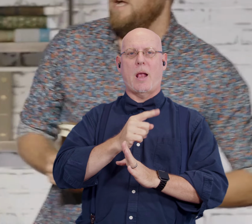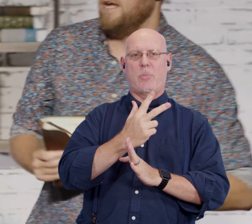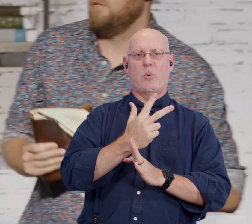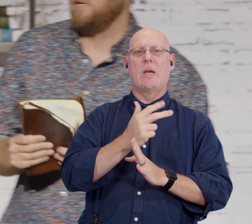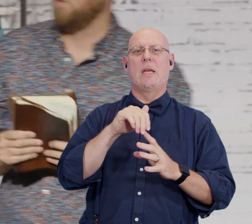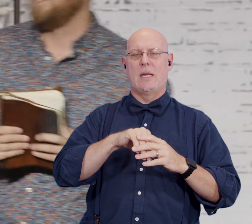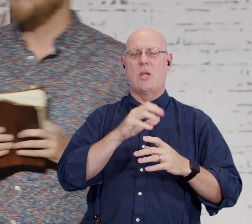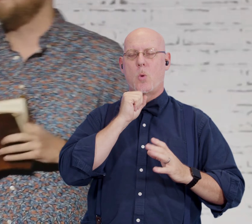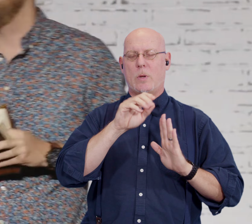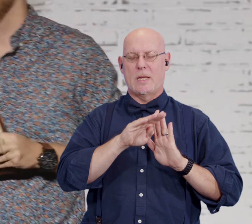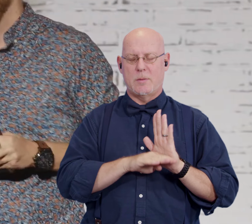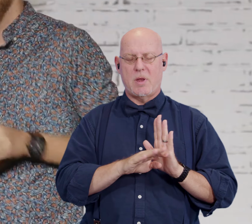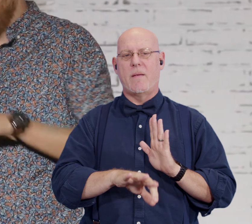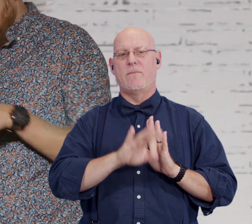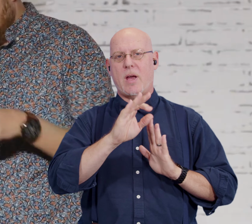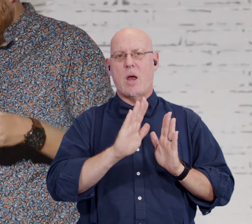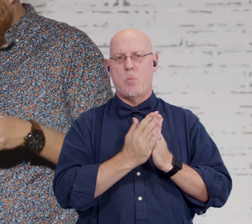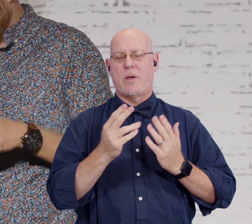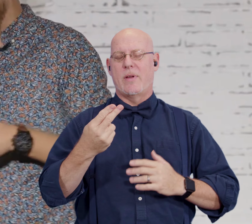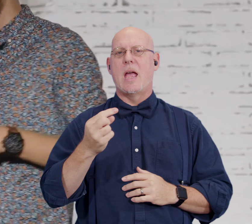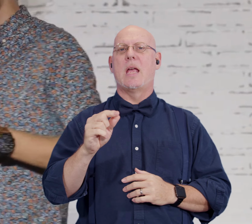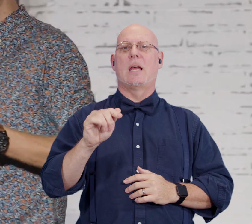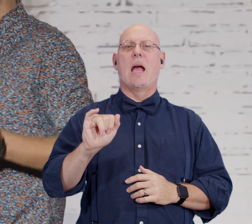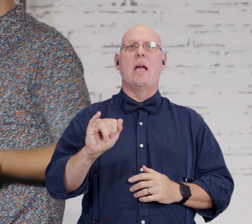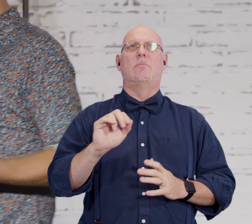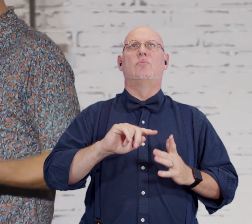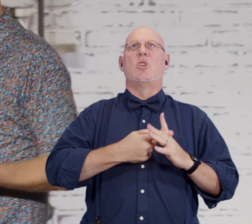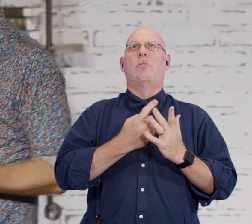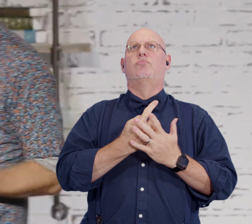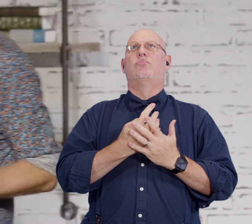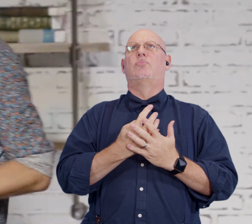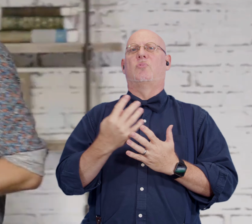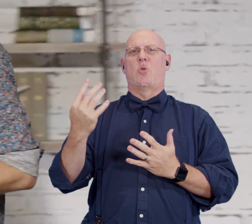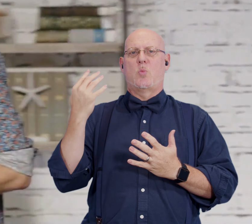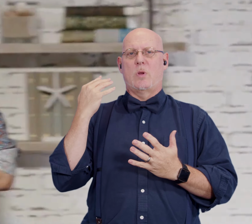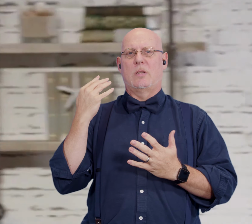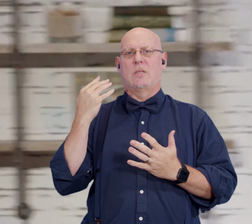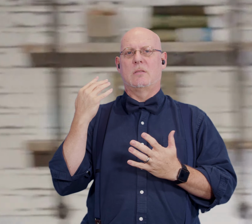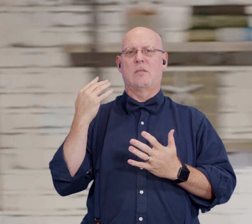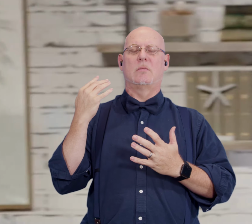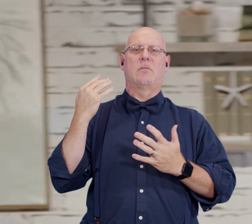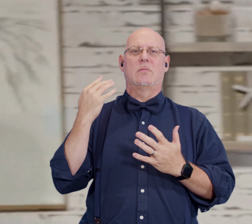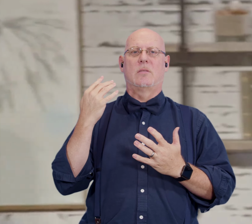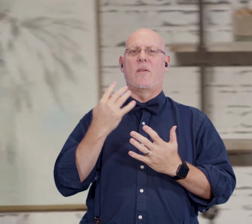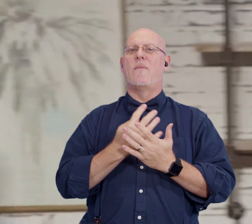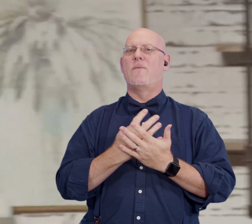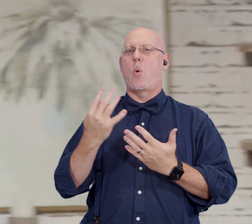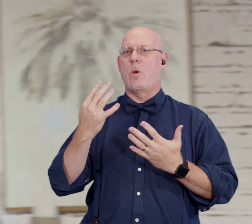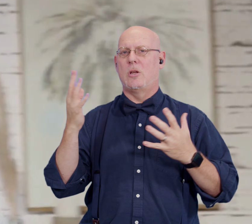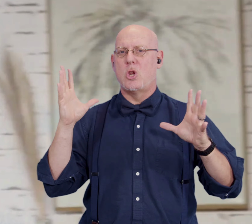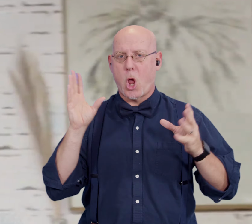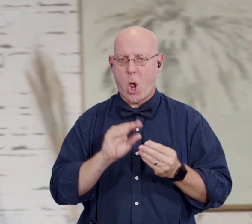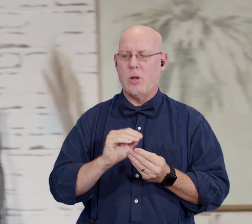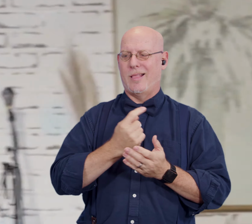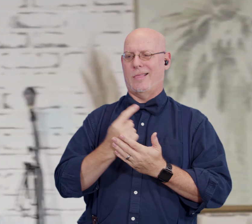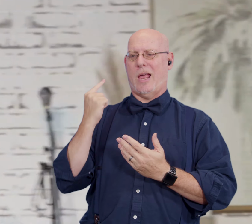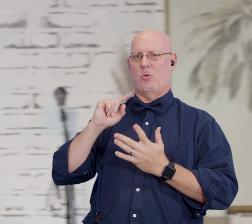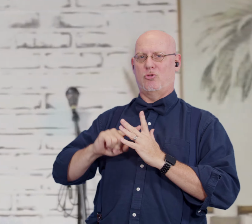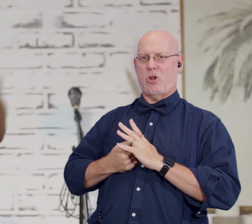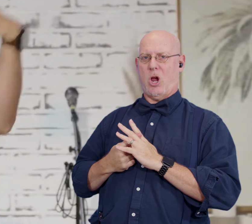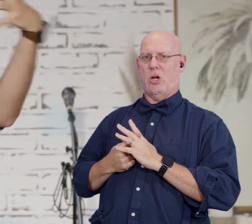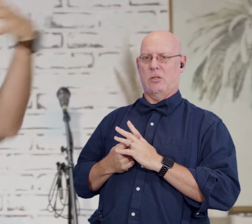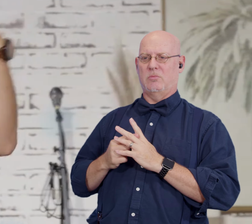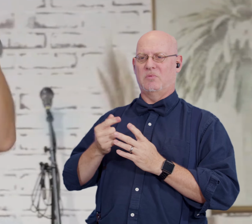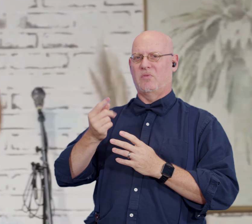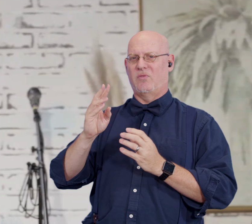books into the Old Testament. And you find the book of Haggai. We started this four-week series last week, so we got a couple more after this week. And